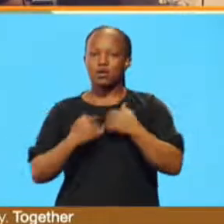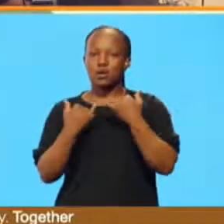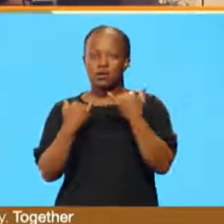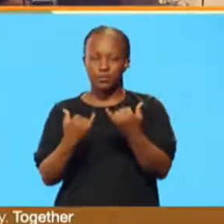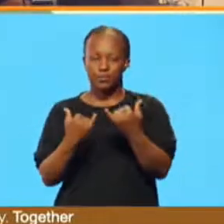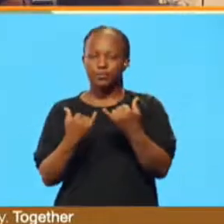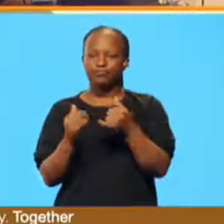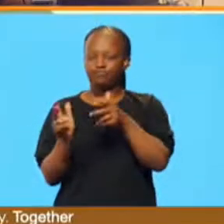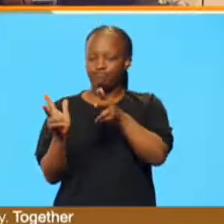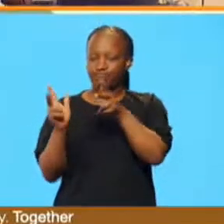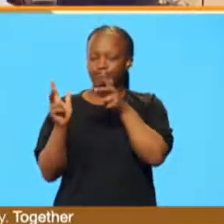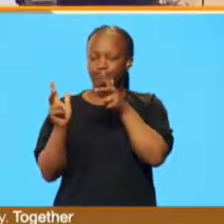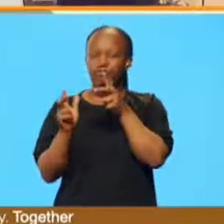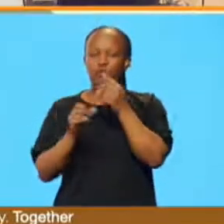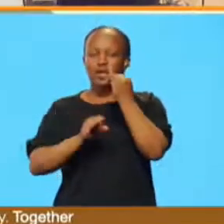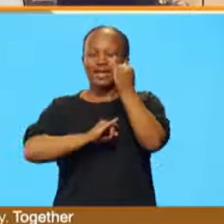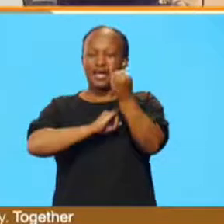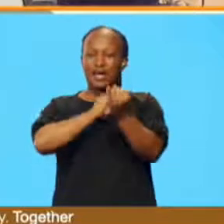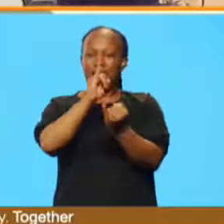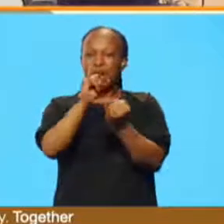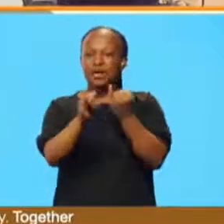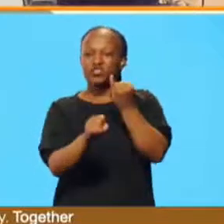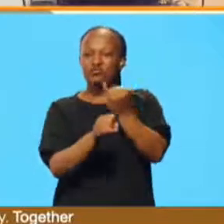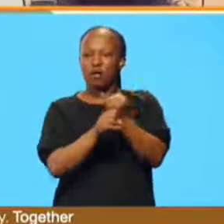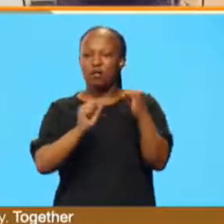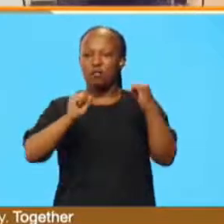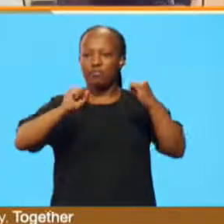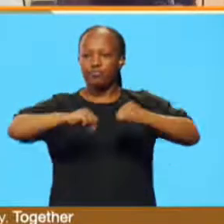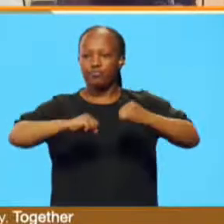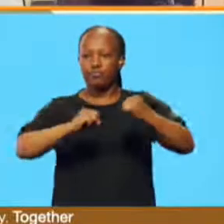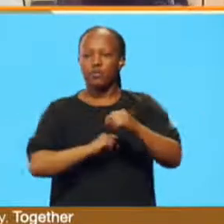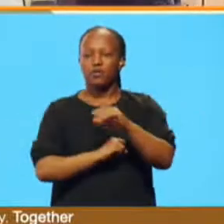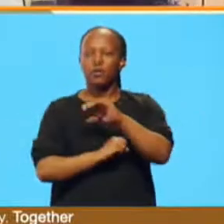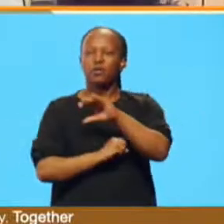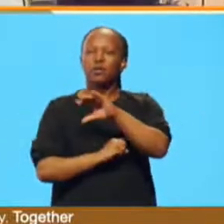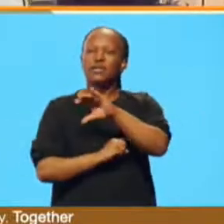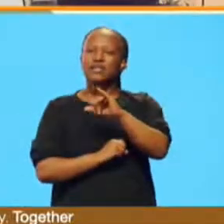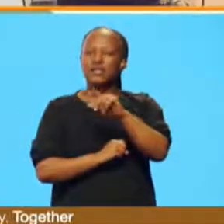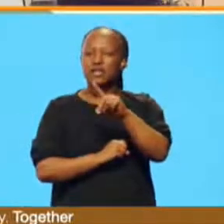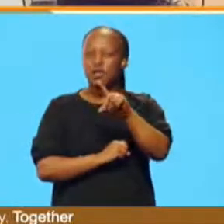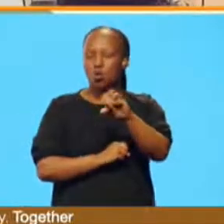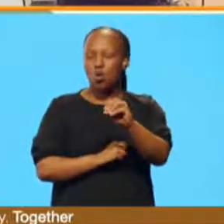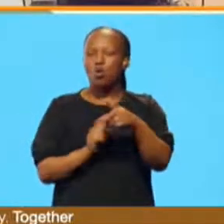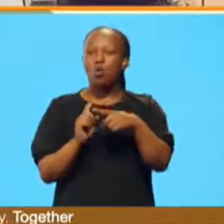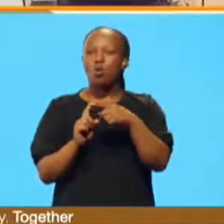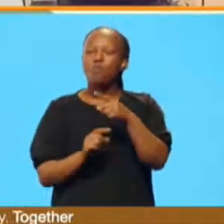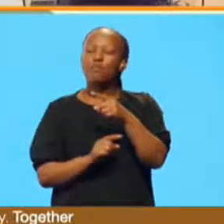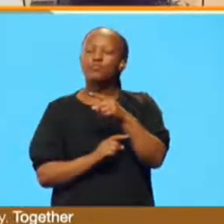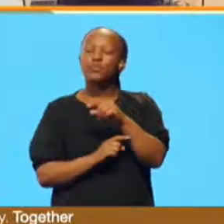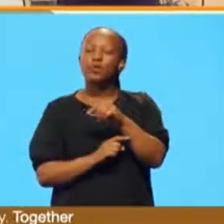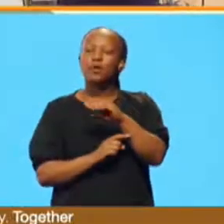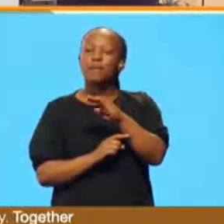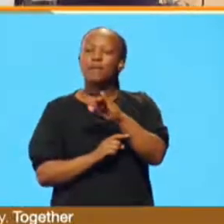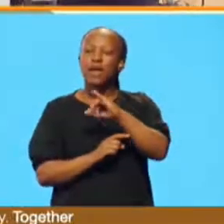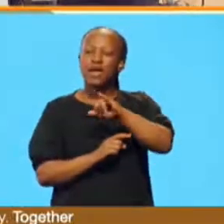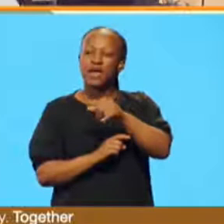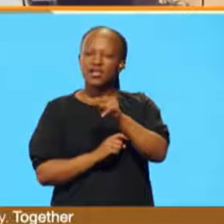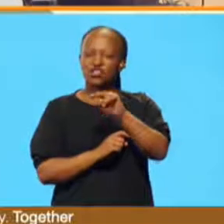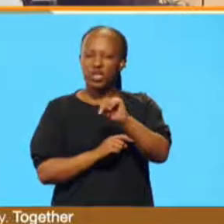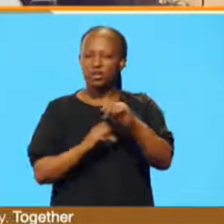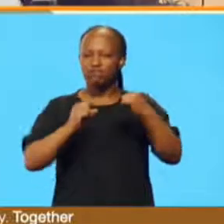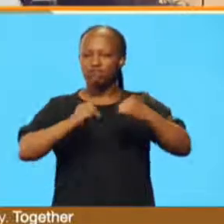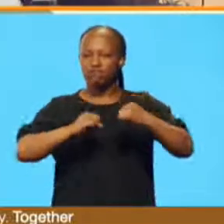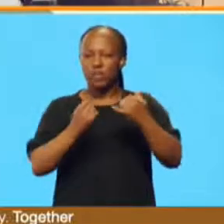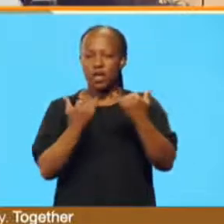mandate from. There is international treaties, your CEDAW, there is the Constitution, your Beijing platforms, all the international treaties, and then now we have